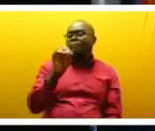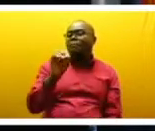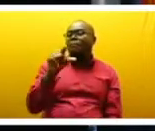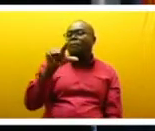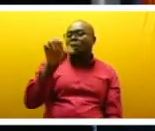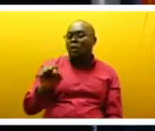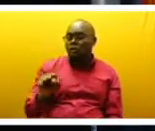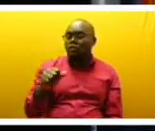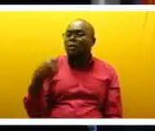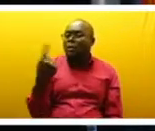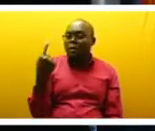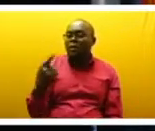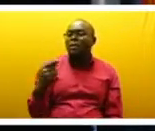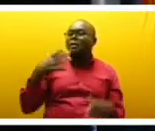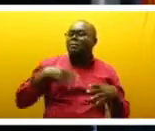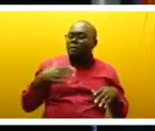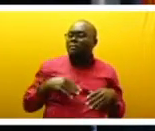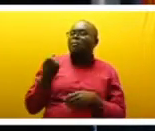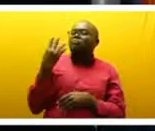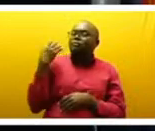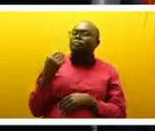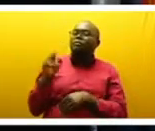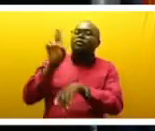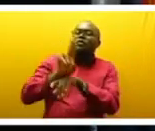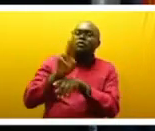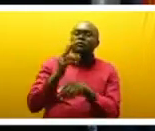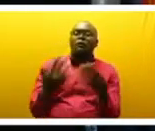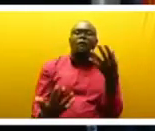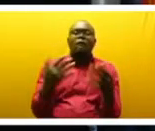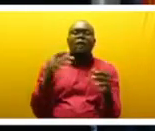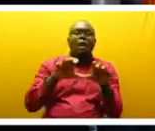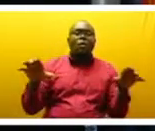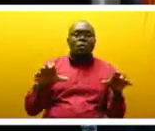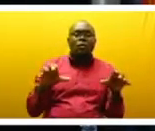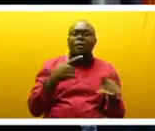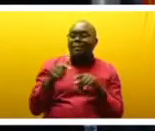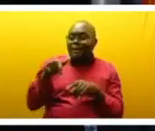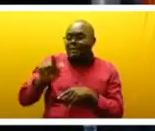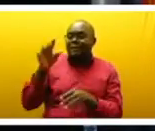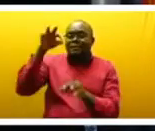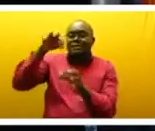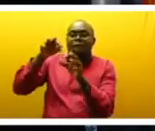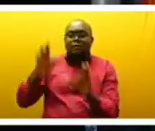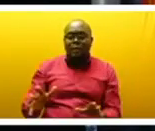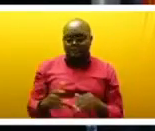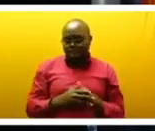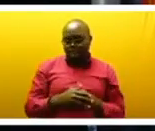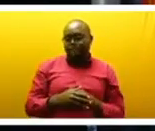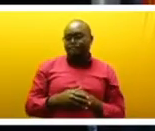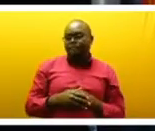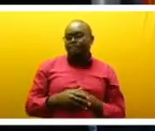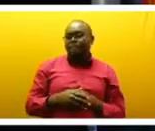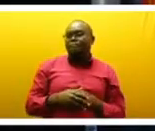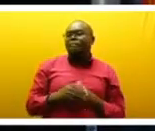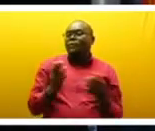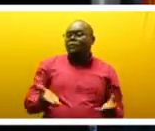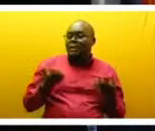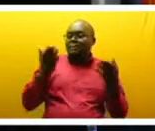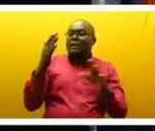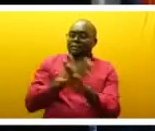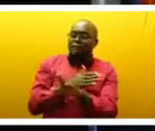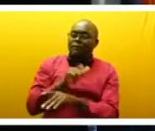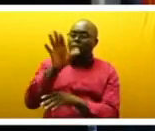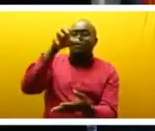my grandmother knows are those she uses to warm herself. And yet she's the voter. We must, and I think we've submitted before you a